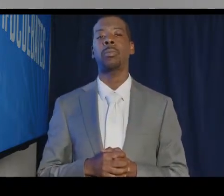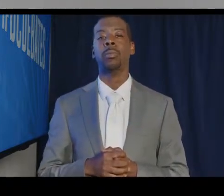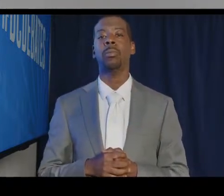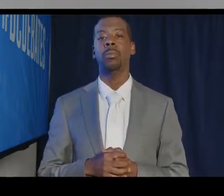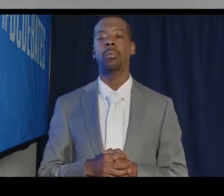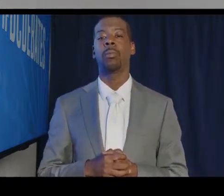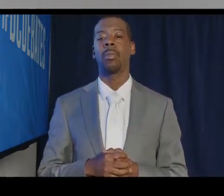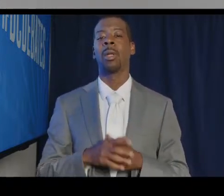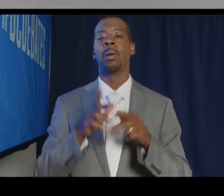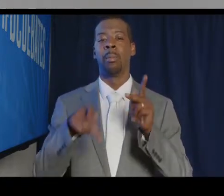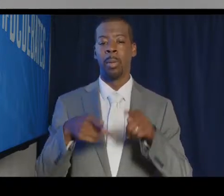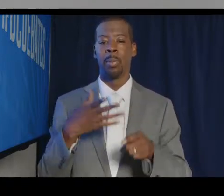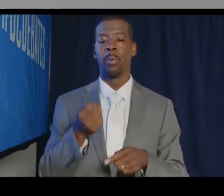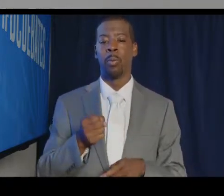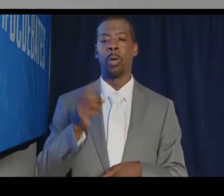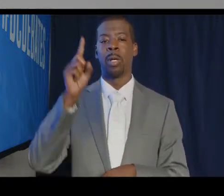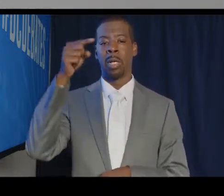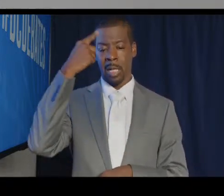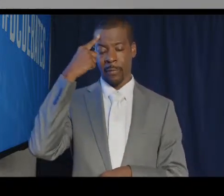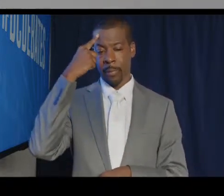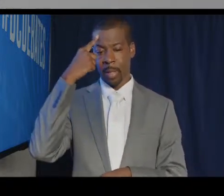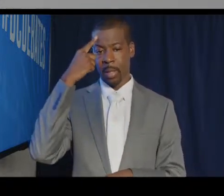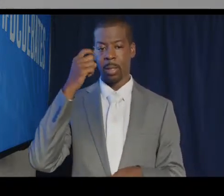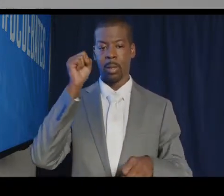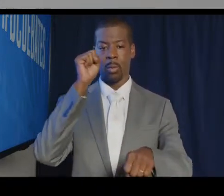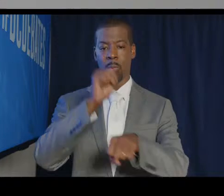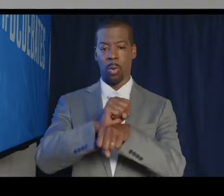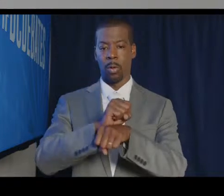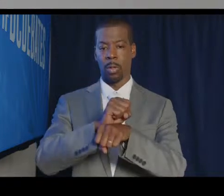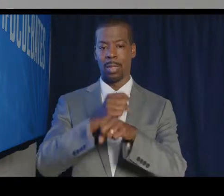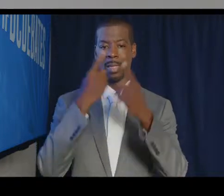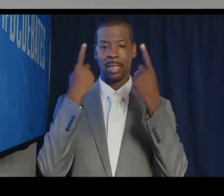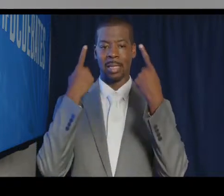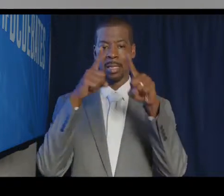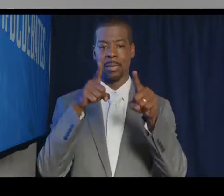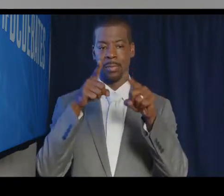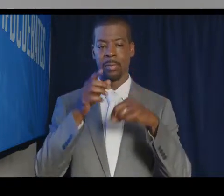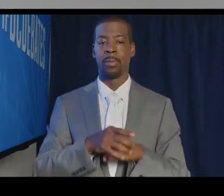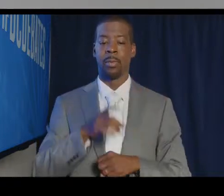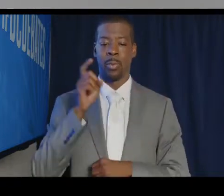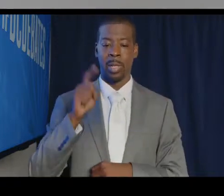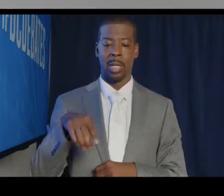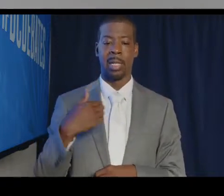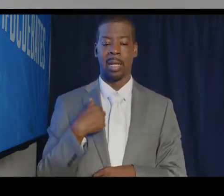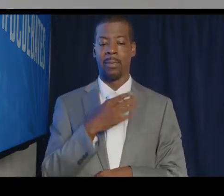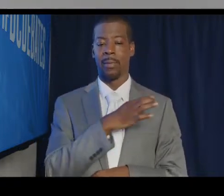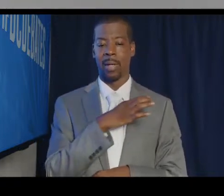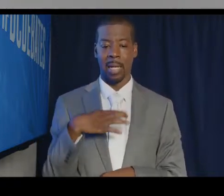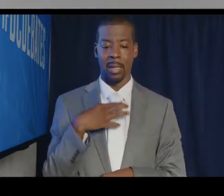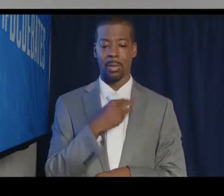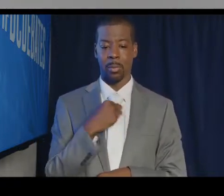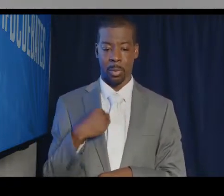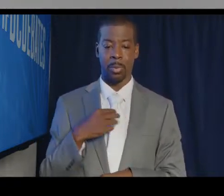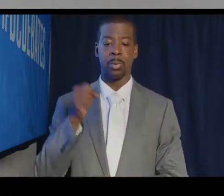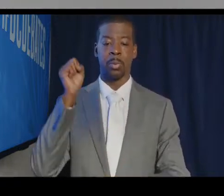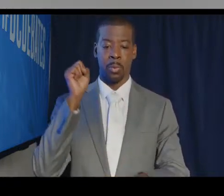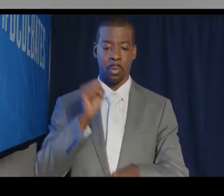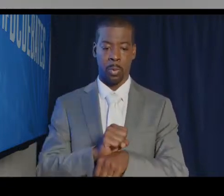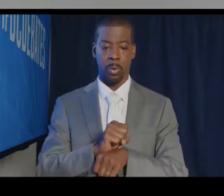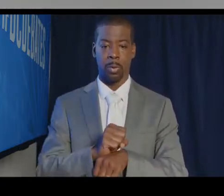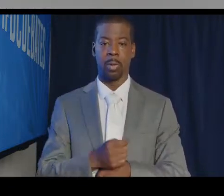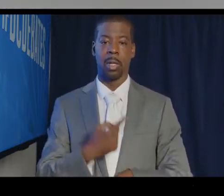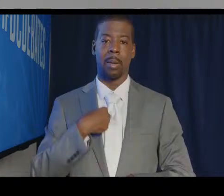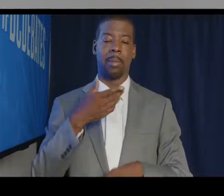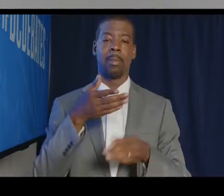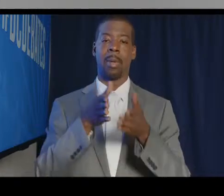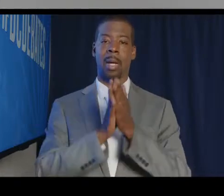the government to work. For government to work, we have to have council members who work and who get things done. That is what I've done in these 2 terms, and I'm asking for